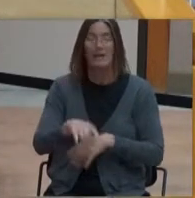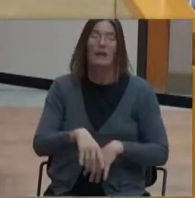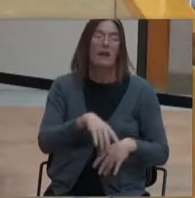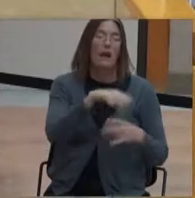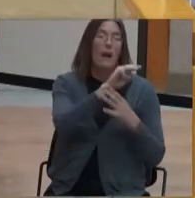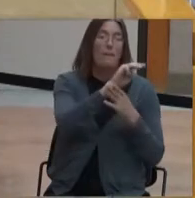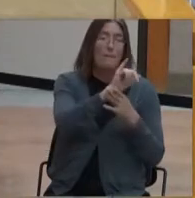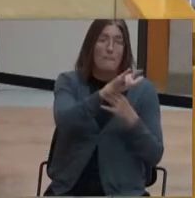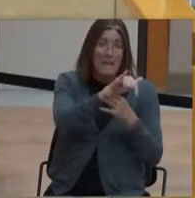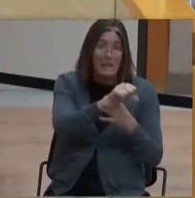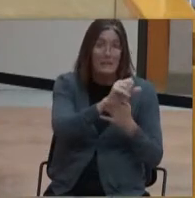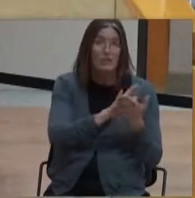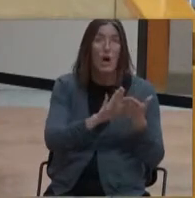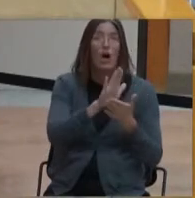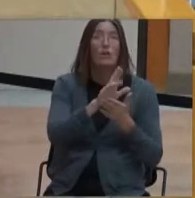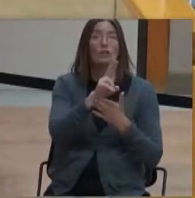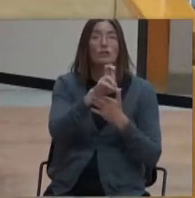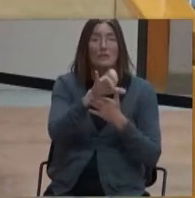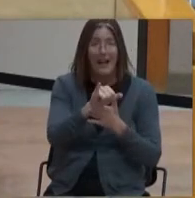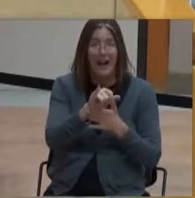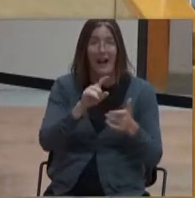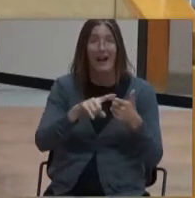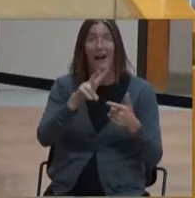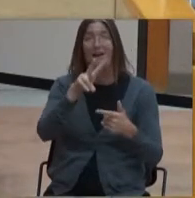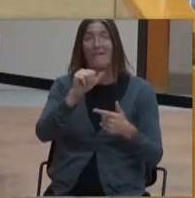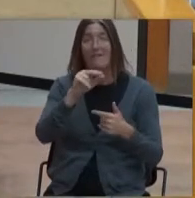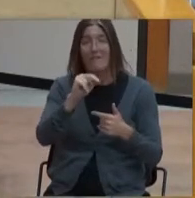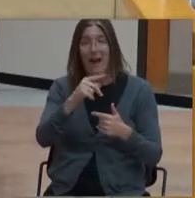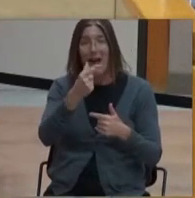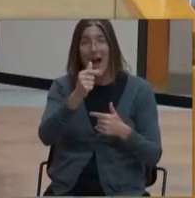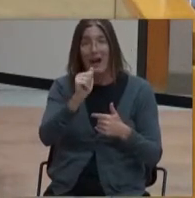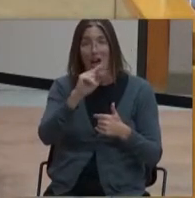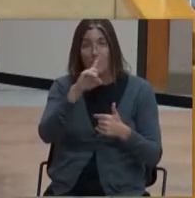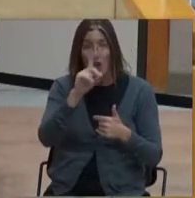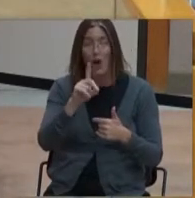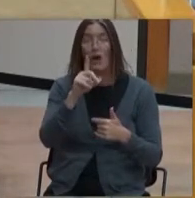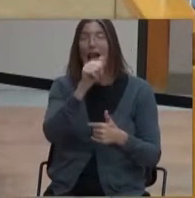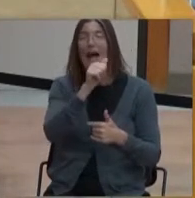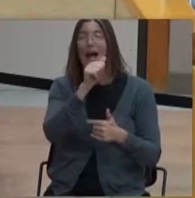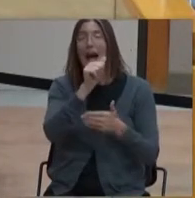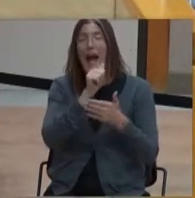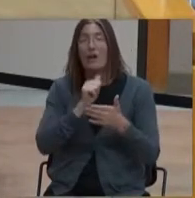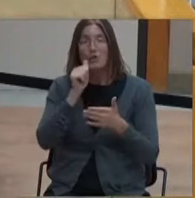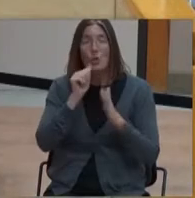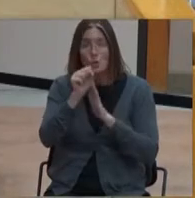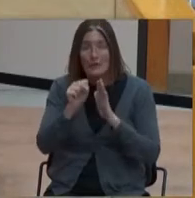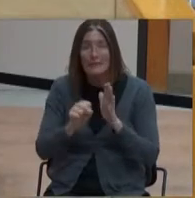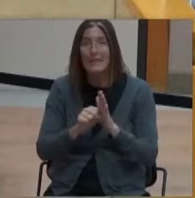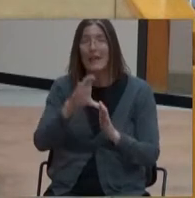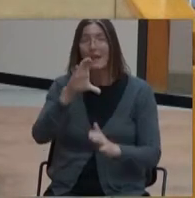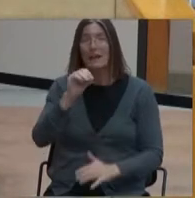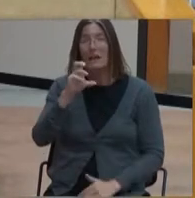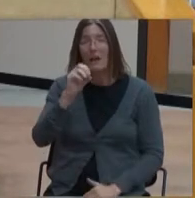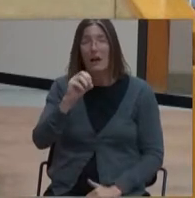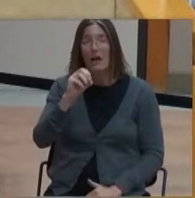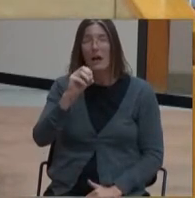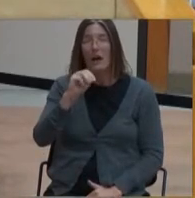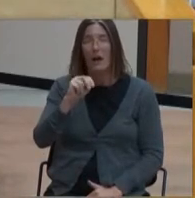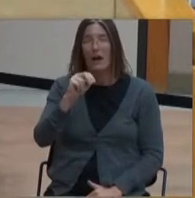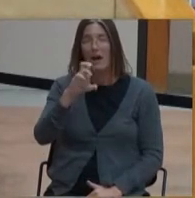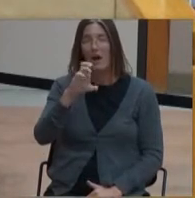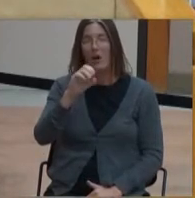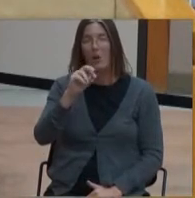UCI, Vanguard, Arizona State, Concordia, Academy of Arts, and the University of Tennessee.